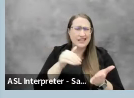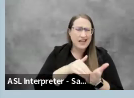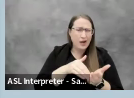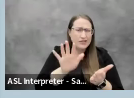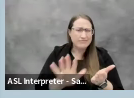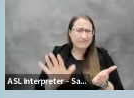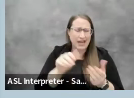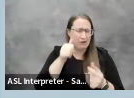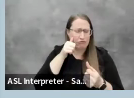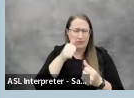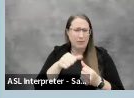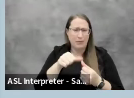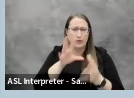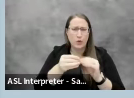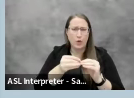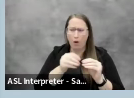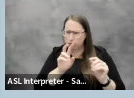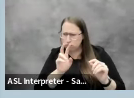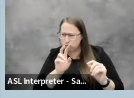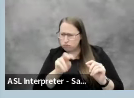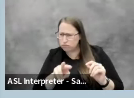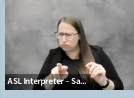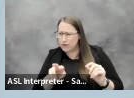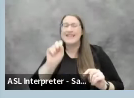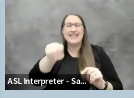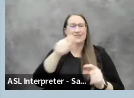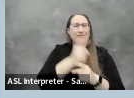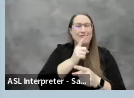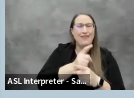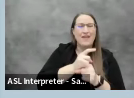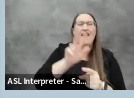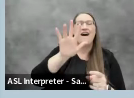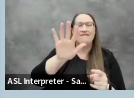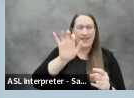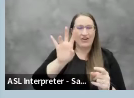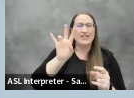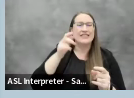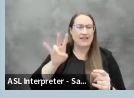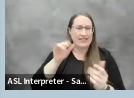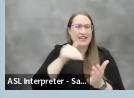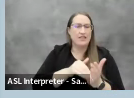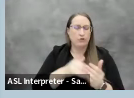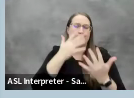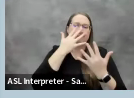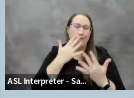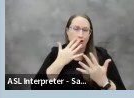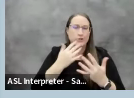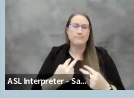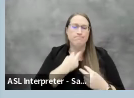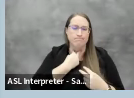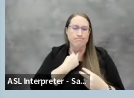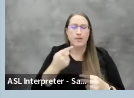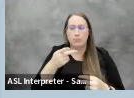517,000, I don't know what the total is here. Oh, yes. Yes, 517,000, unfortunately, was subject to